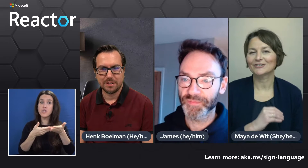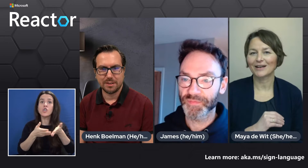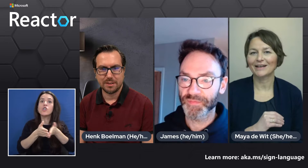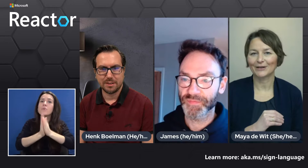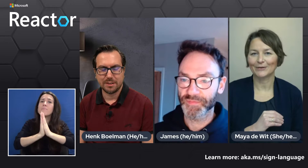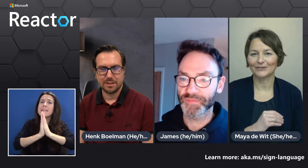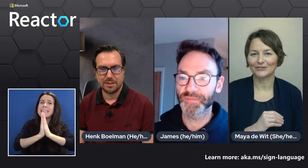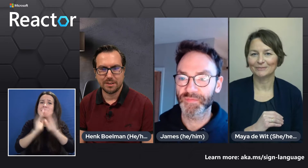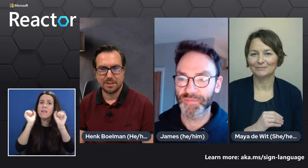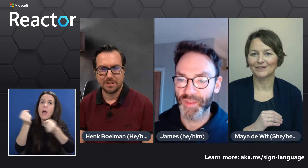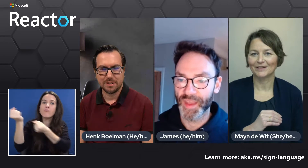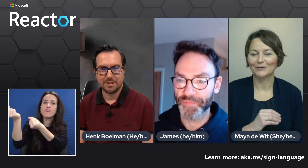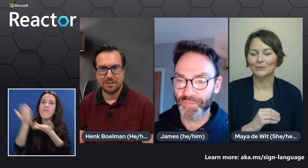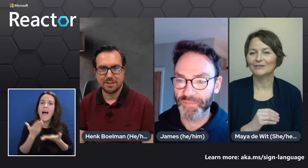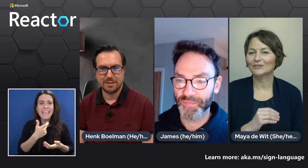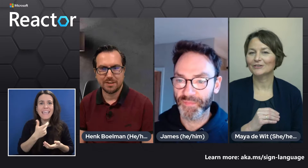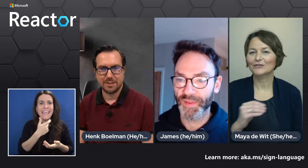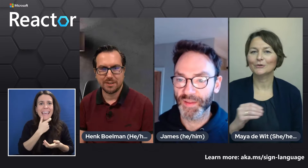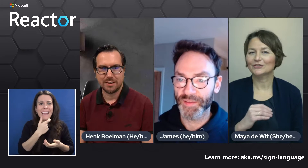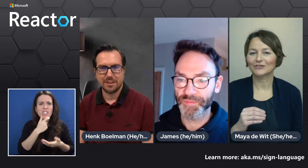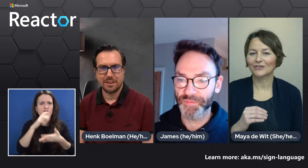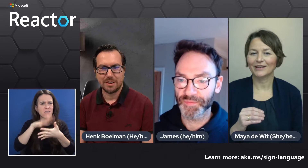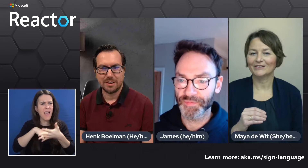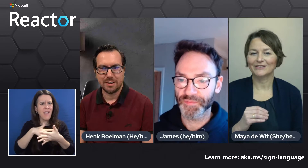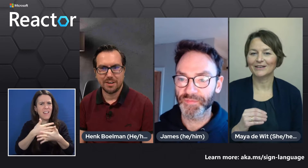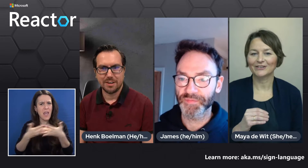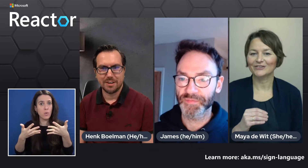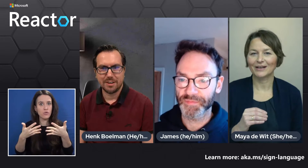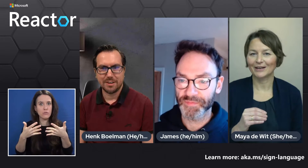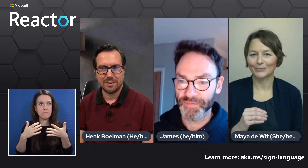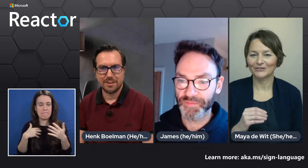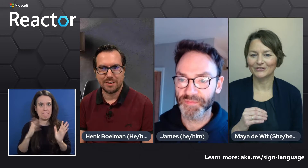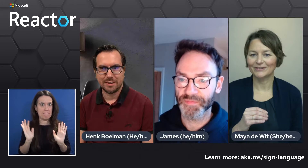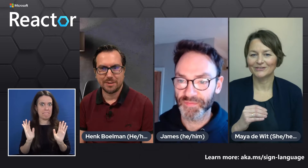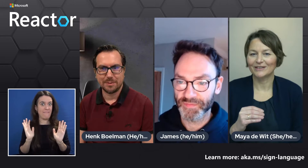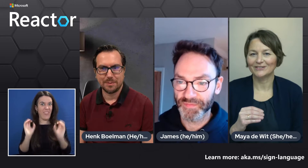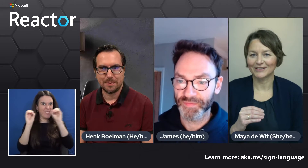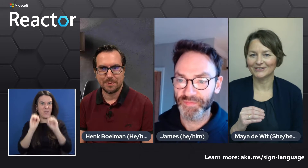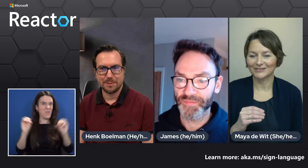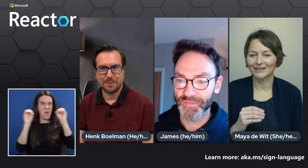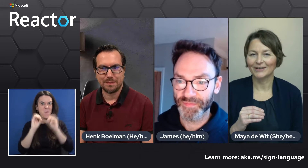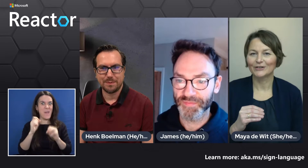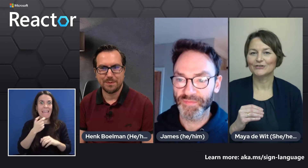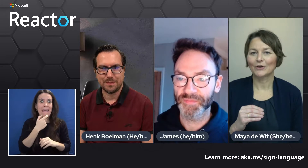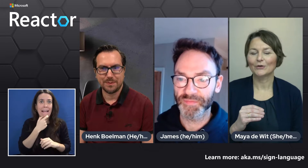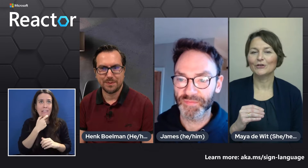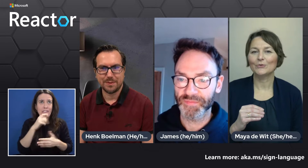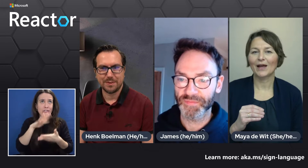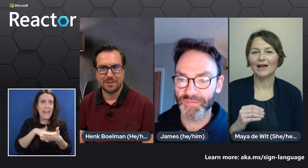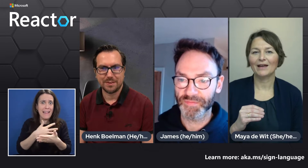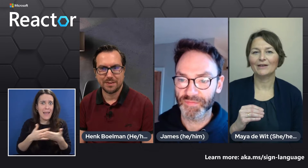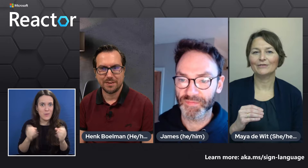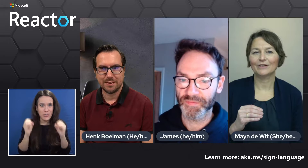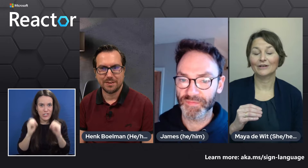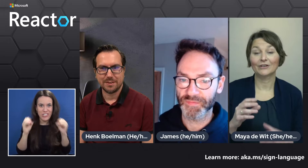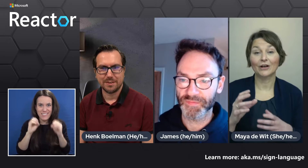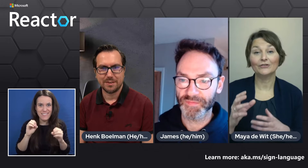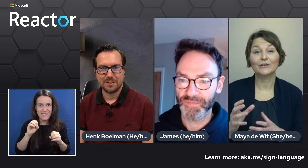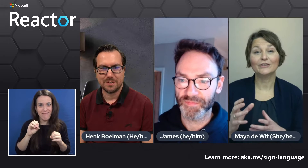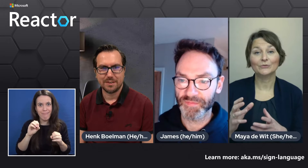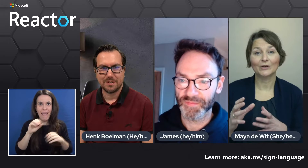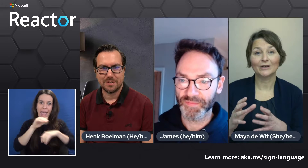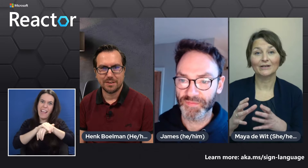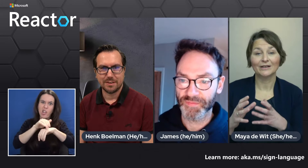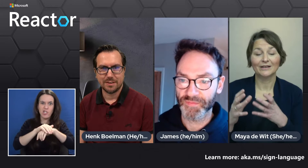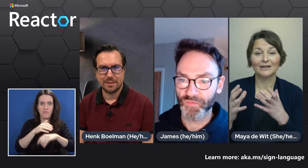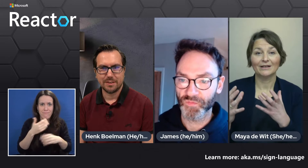English Sign Language? Yeah. Well, there is no such thing as English Sign Language. It doesn't exist. So you have